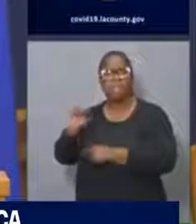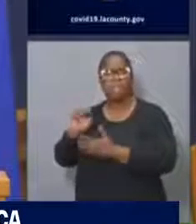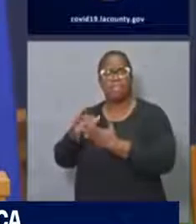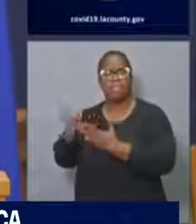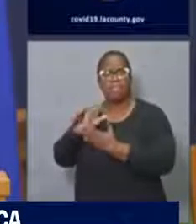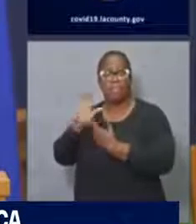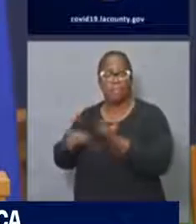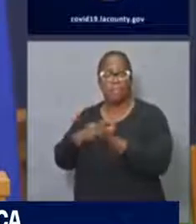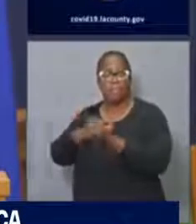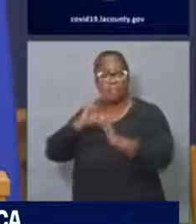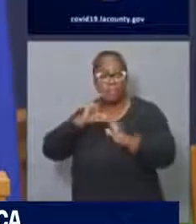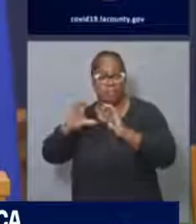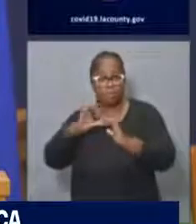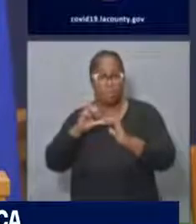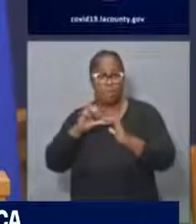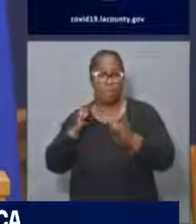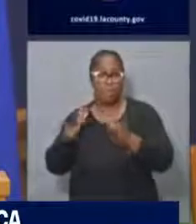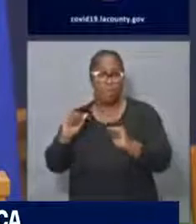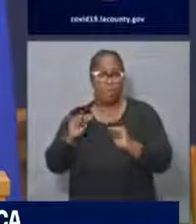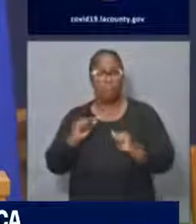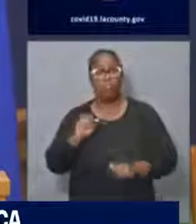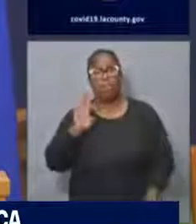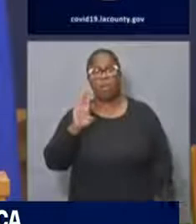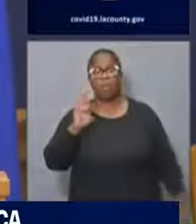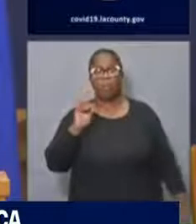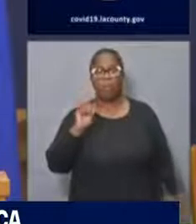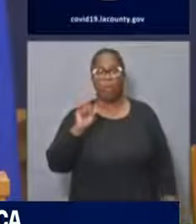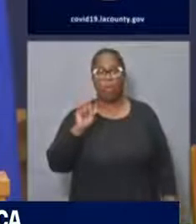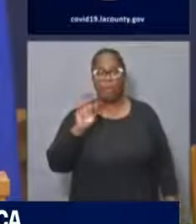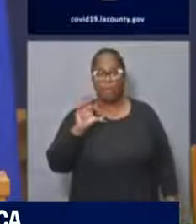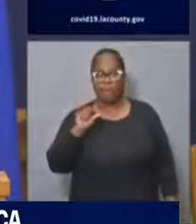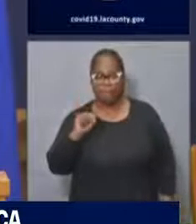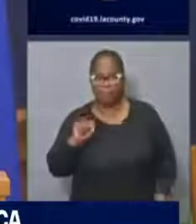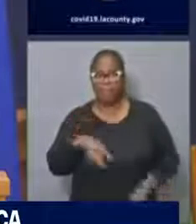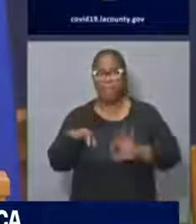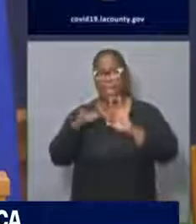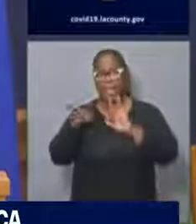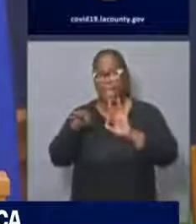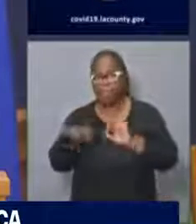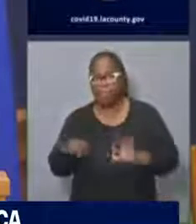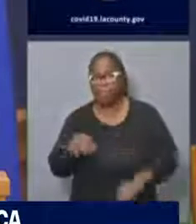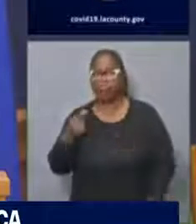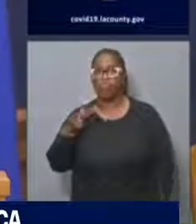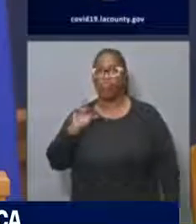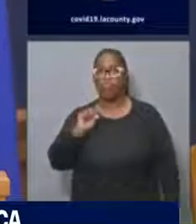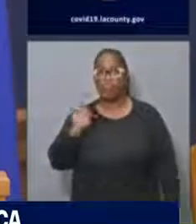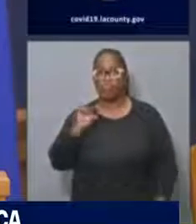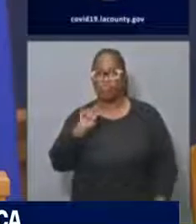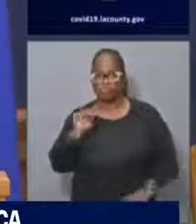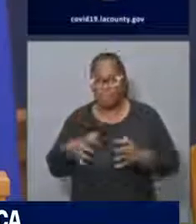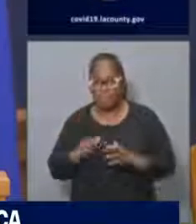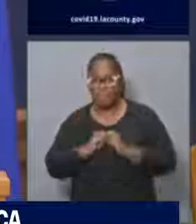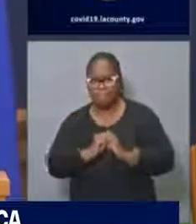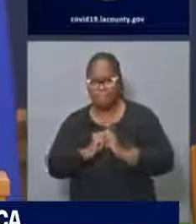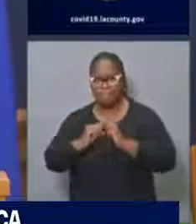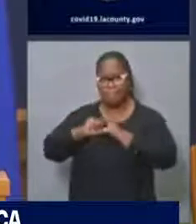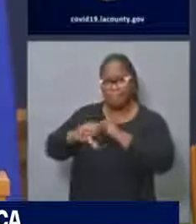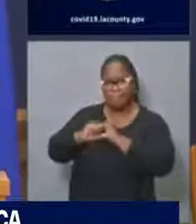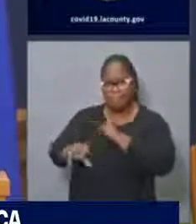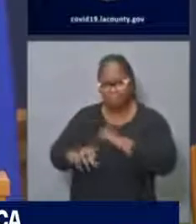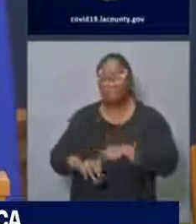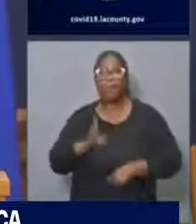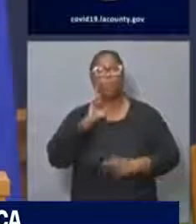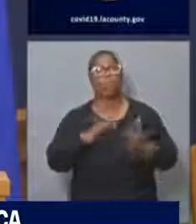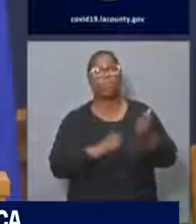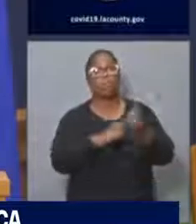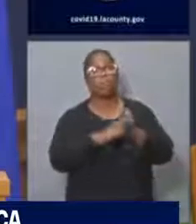communication efforts from broadcast media to grassroots in-language, culturally responsive messaging campaigns. It will also support